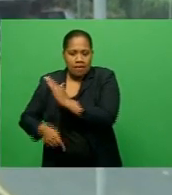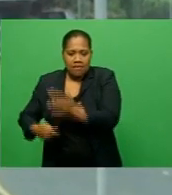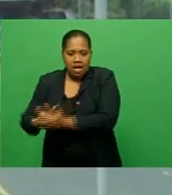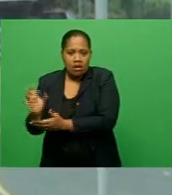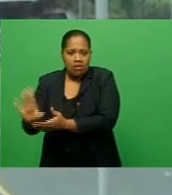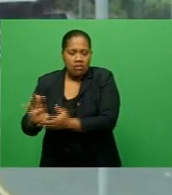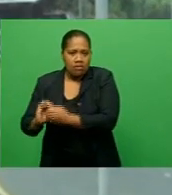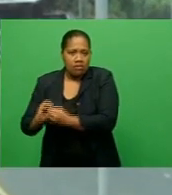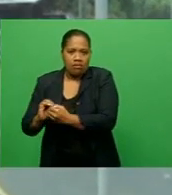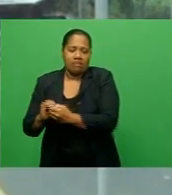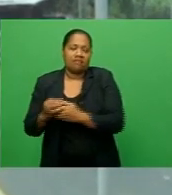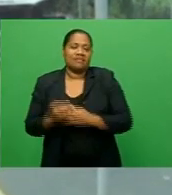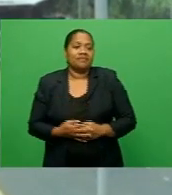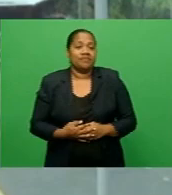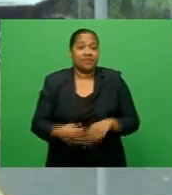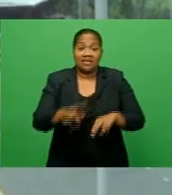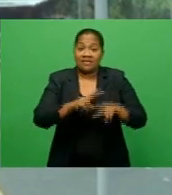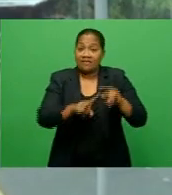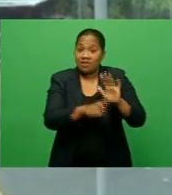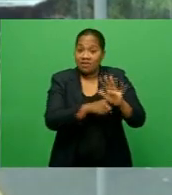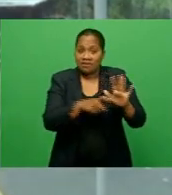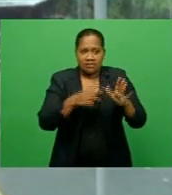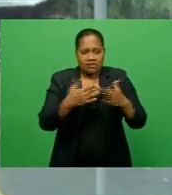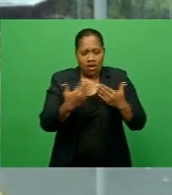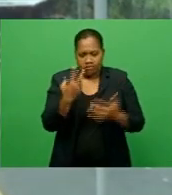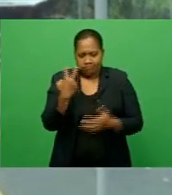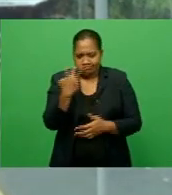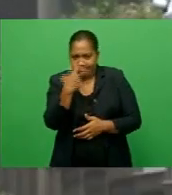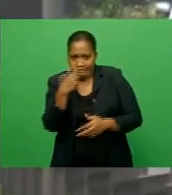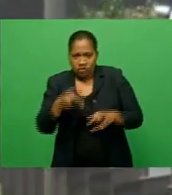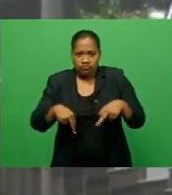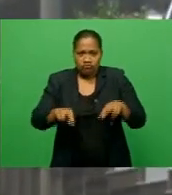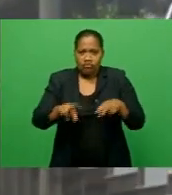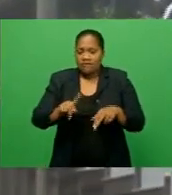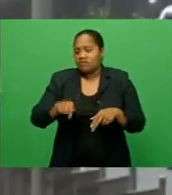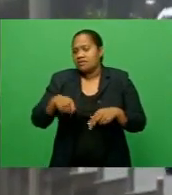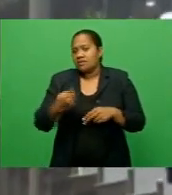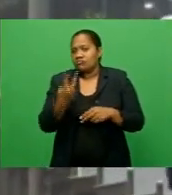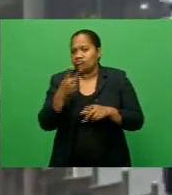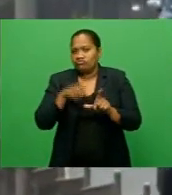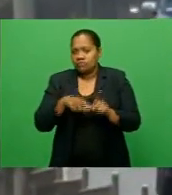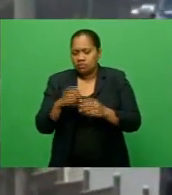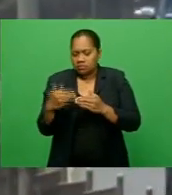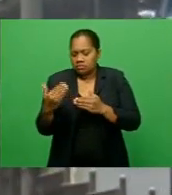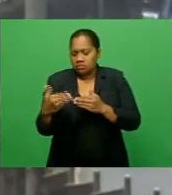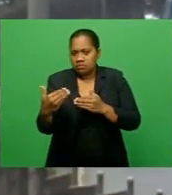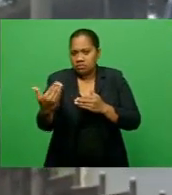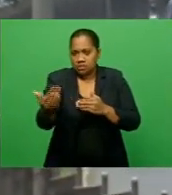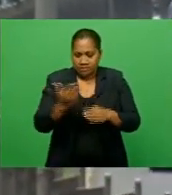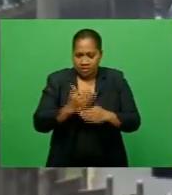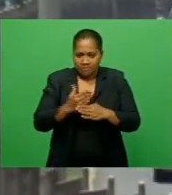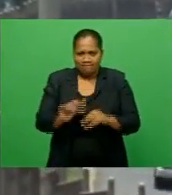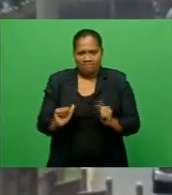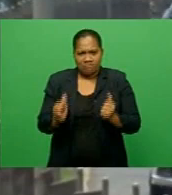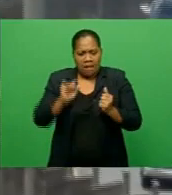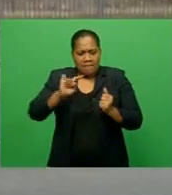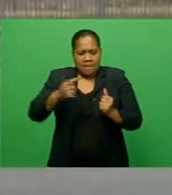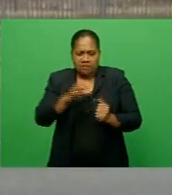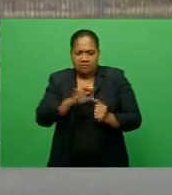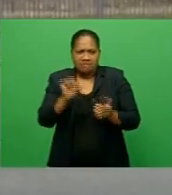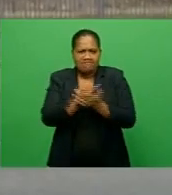The FRA will be monitoring the road for the next 2 years as the work done has been tagged as not being up to the required